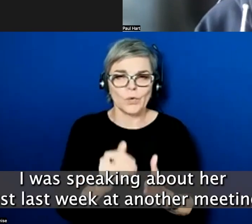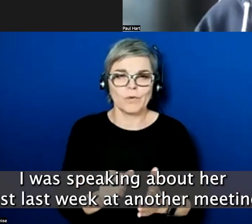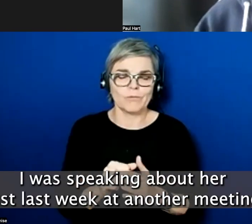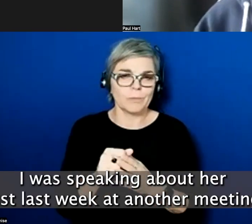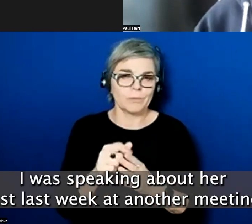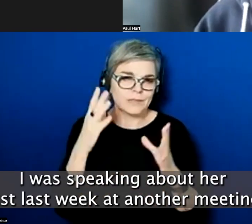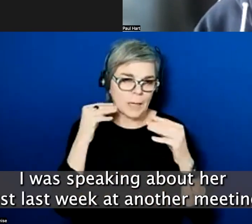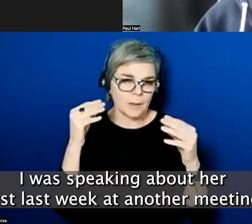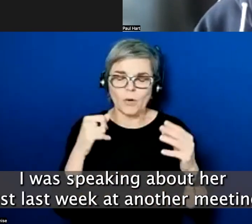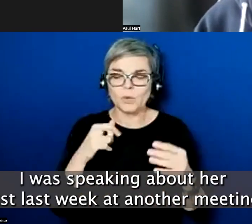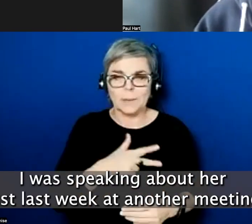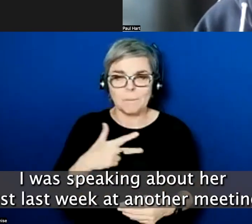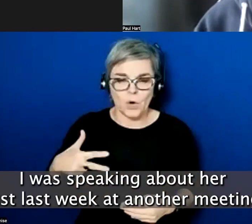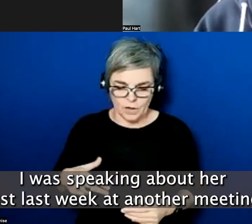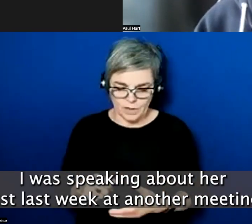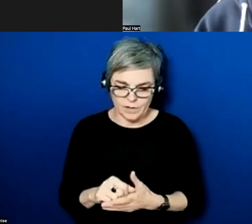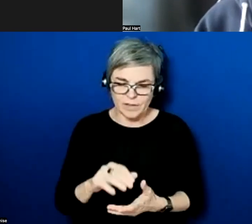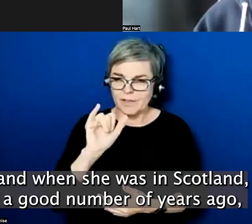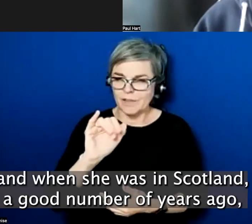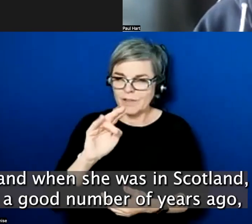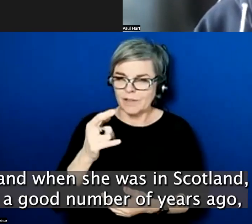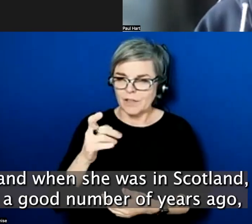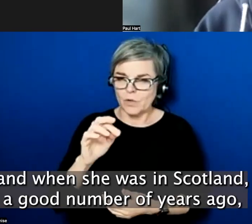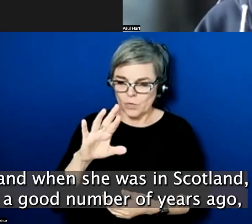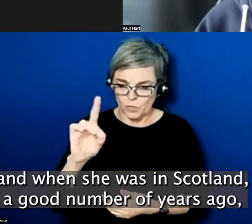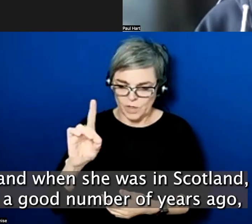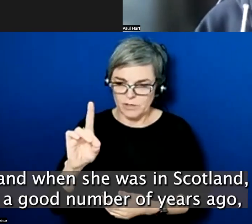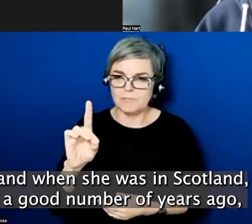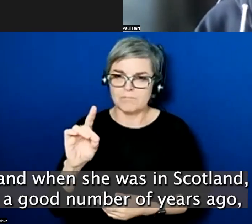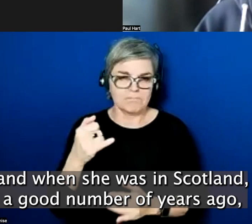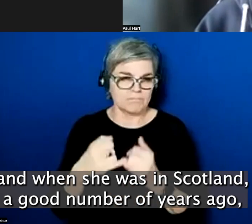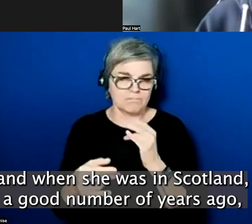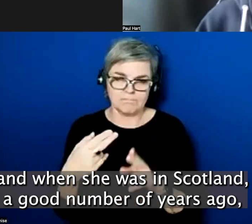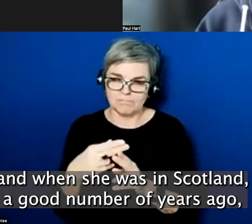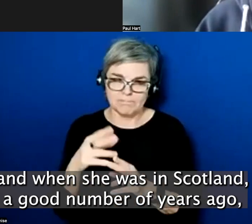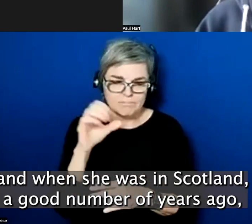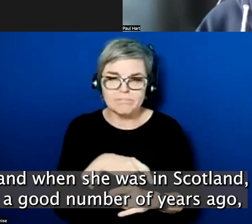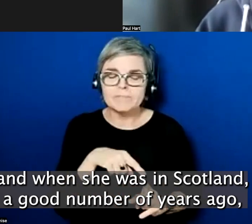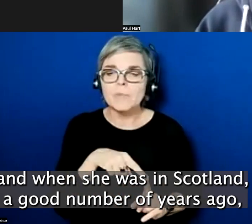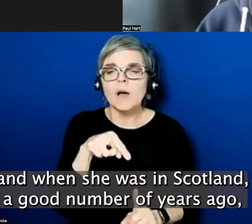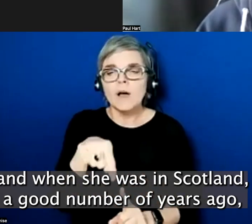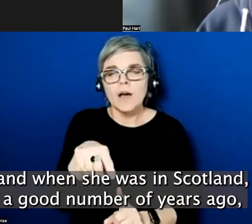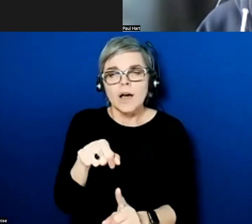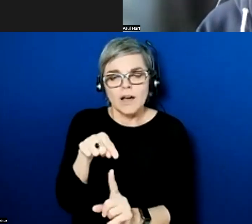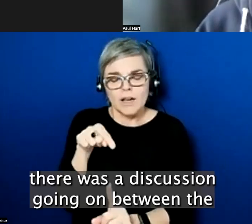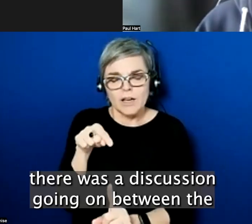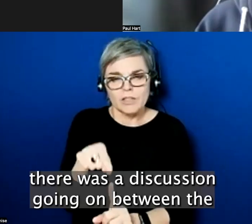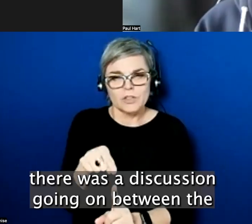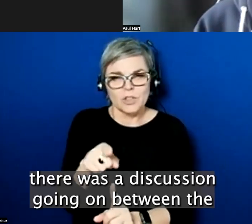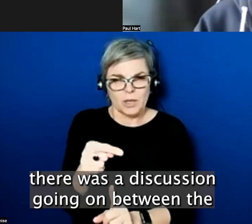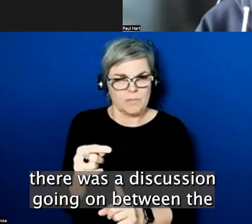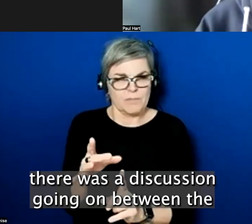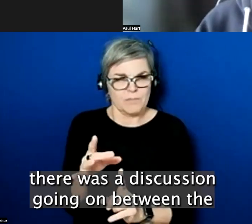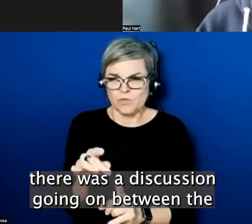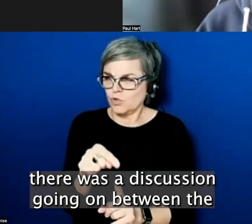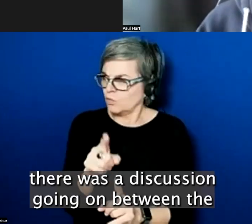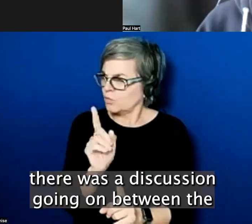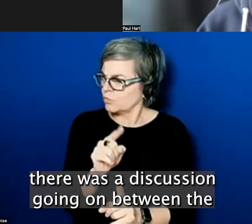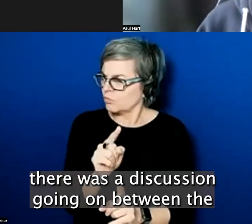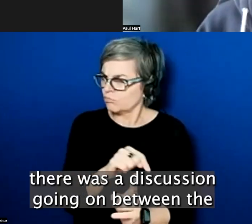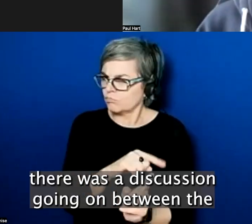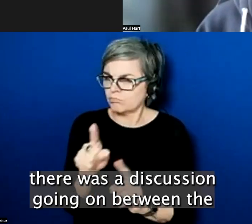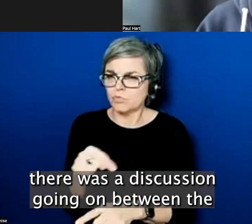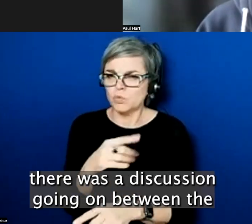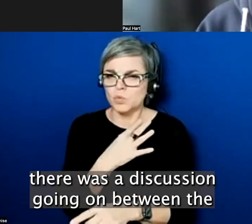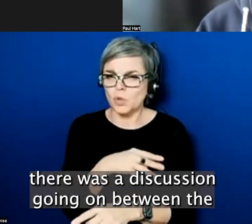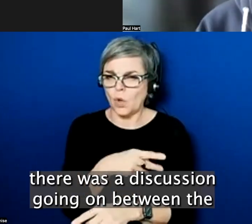about her just last week at another meeting. And when she was in Scotland a good number of years ago, there was a